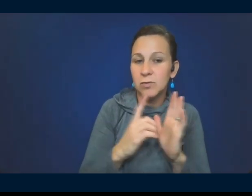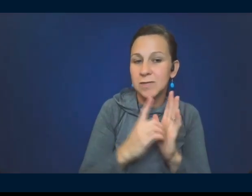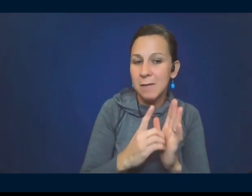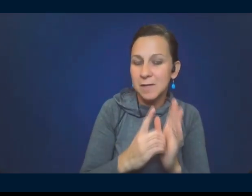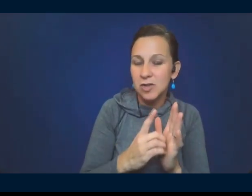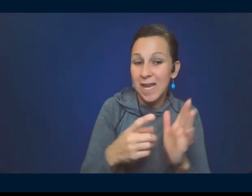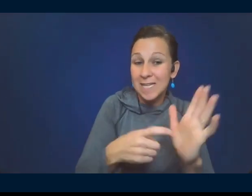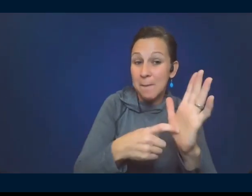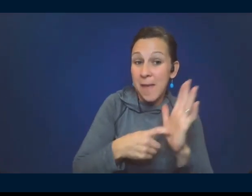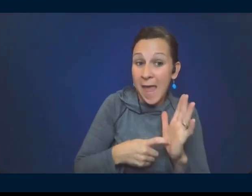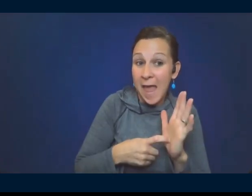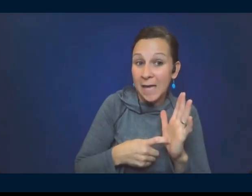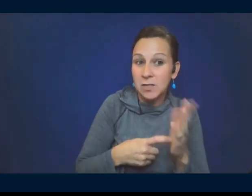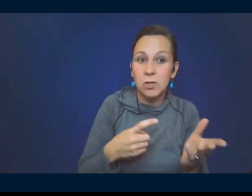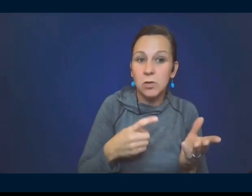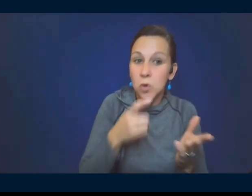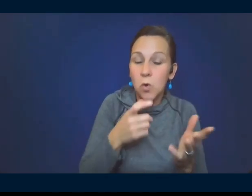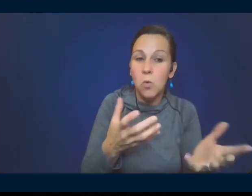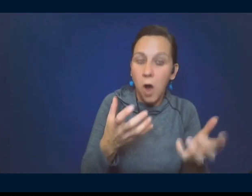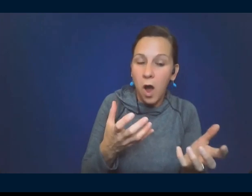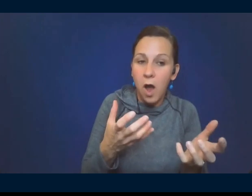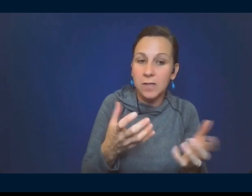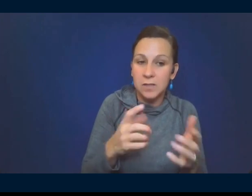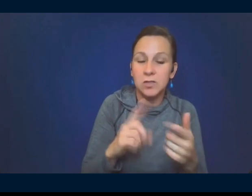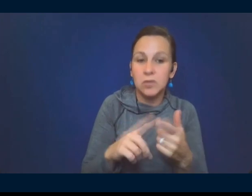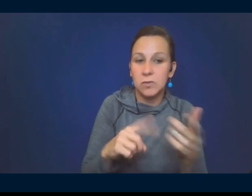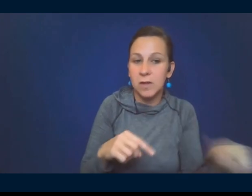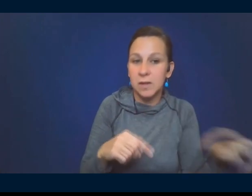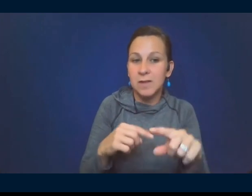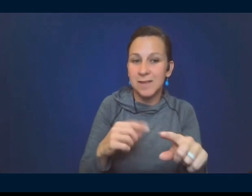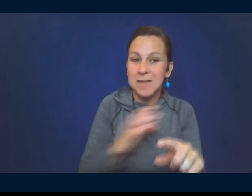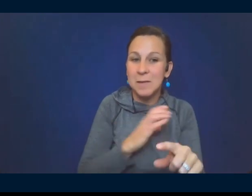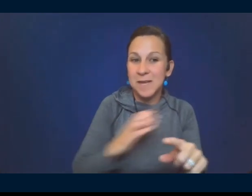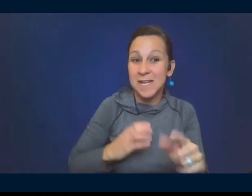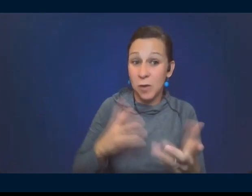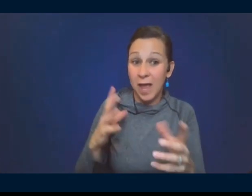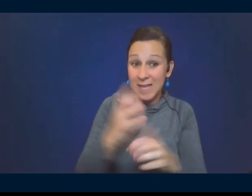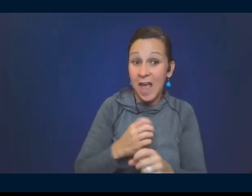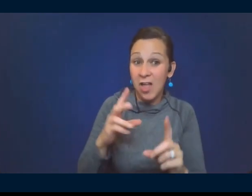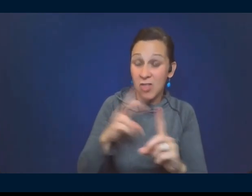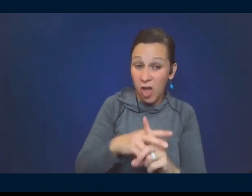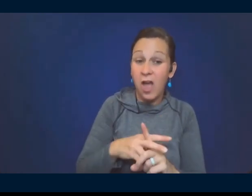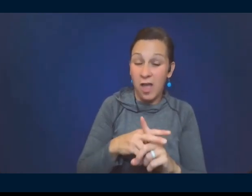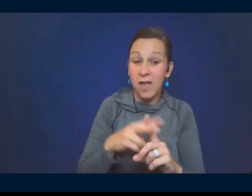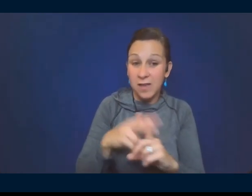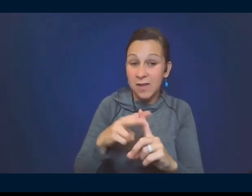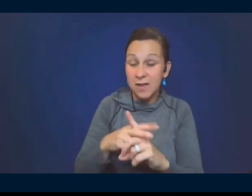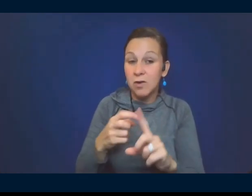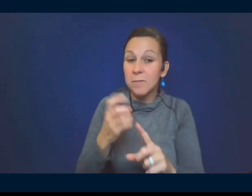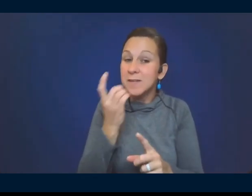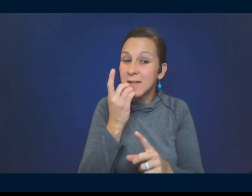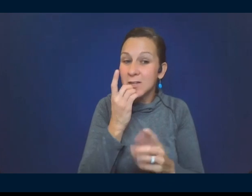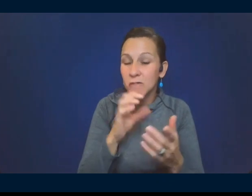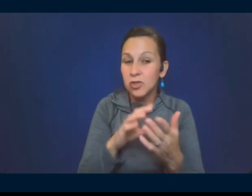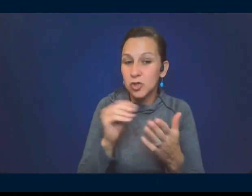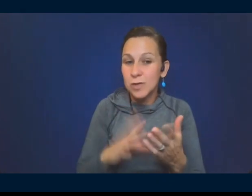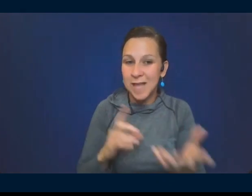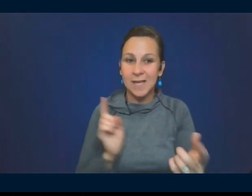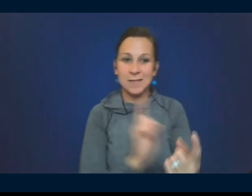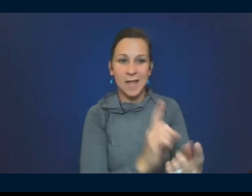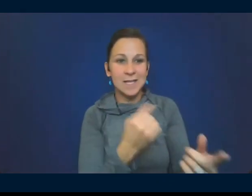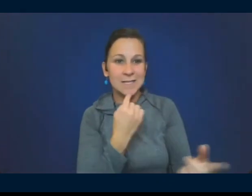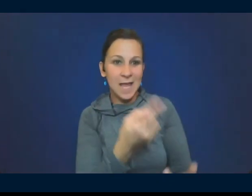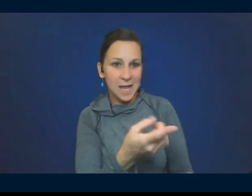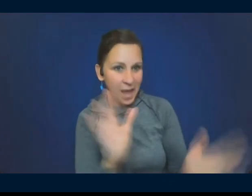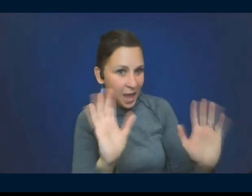demand to the funding community. So if I get a lot of applications from dental students, I can take that data and I can go to Delta and